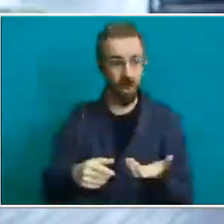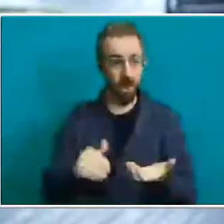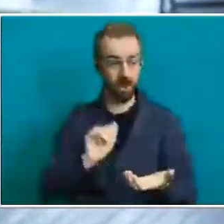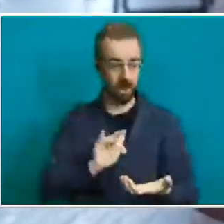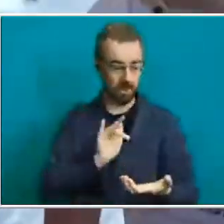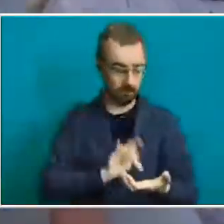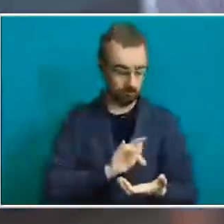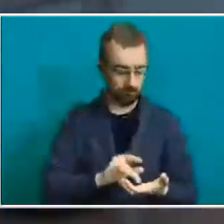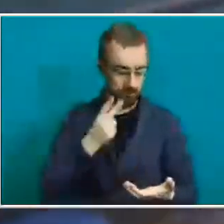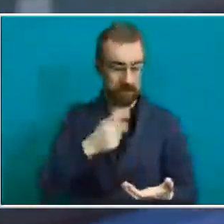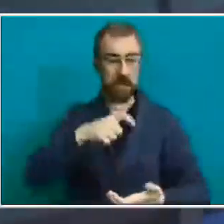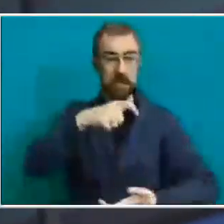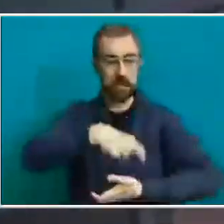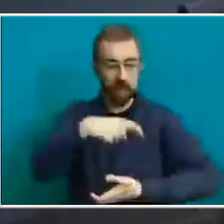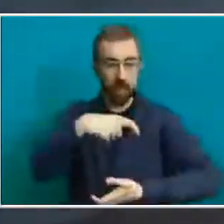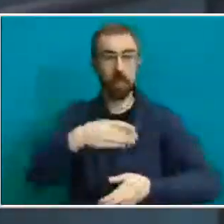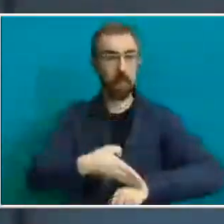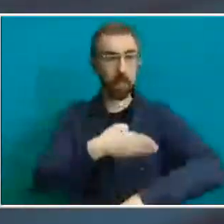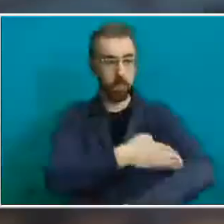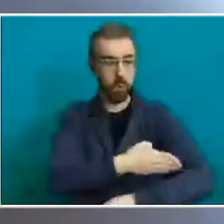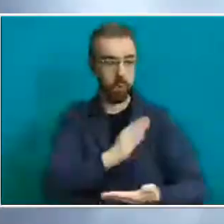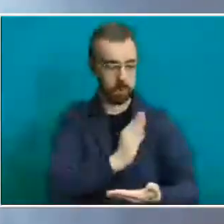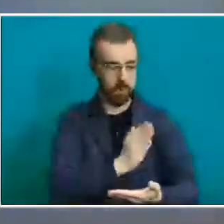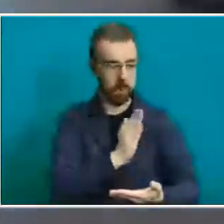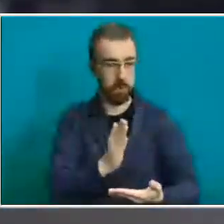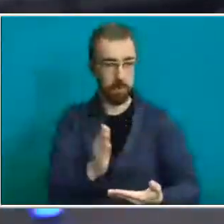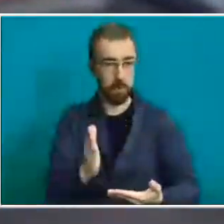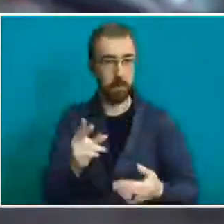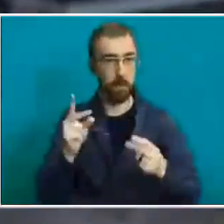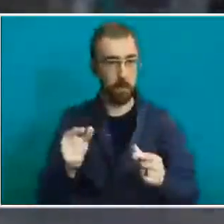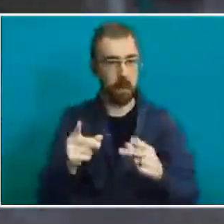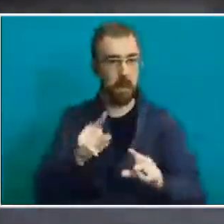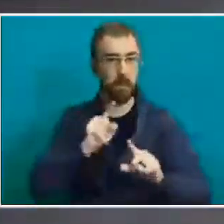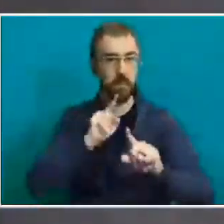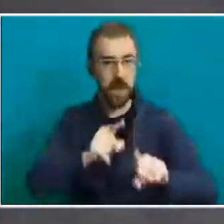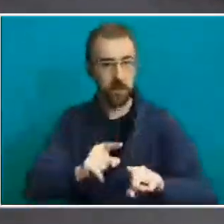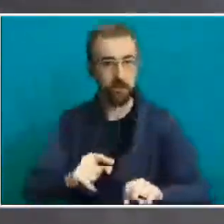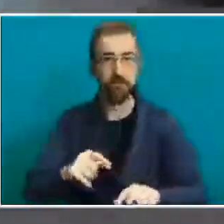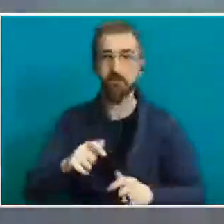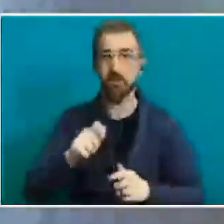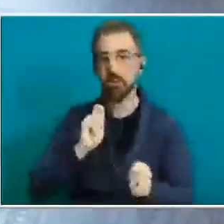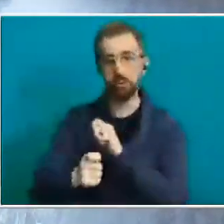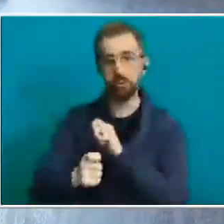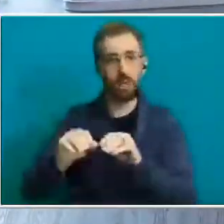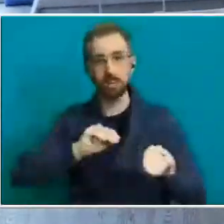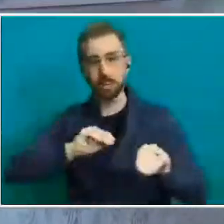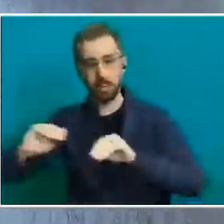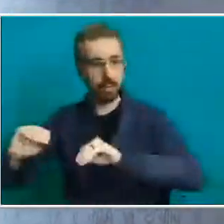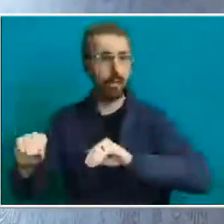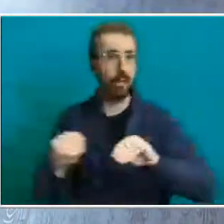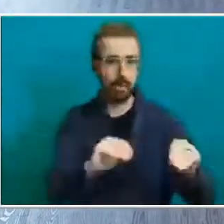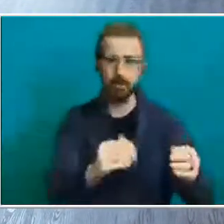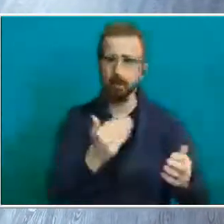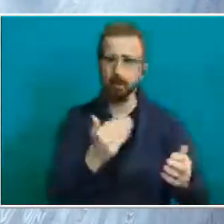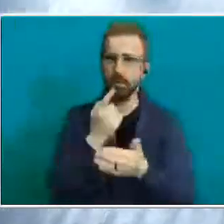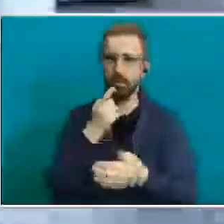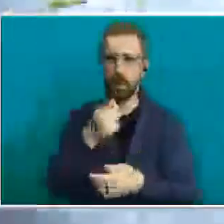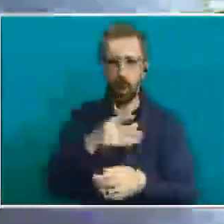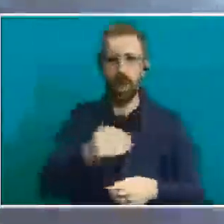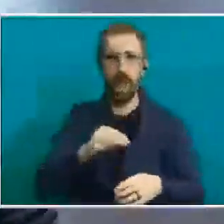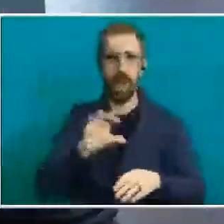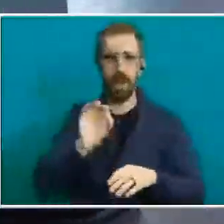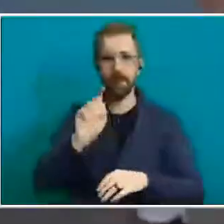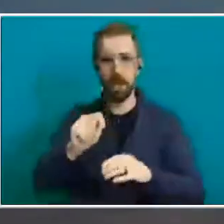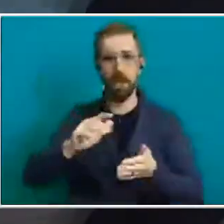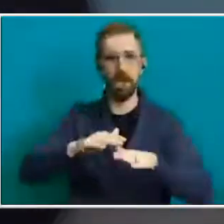improved, and then she has to quickly react and change direction, which is all really good for her and her foot to get better.